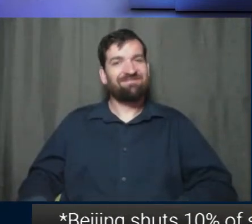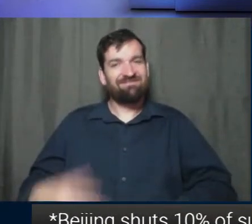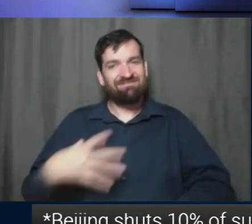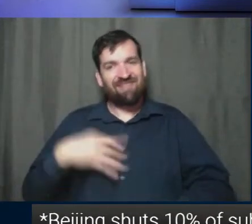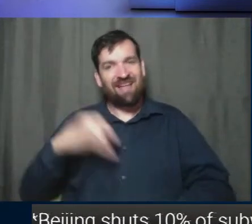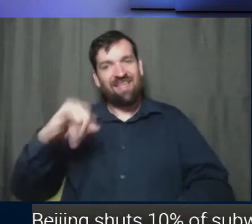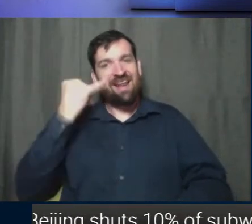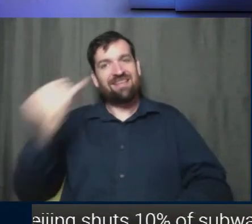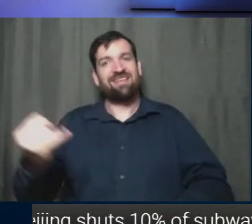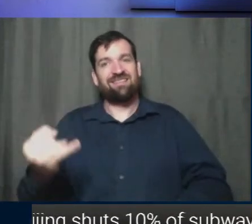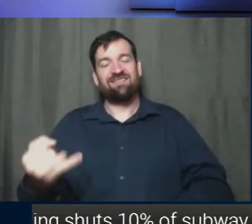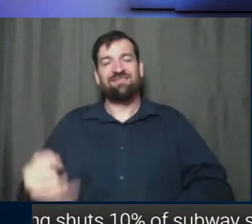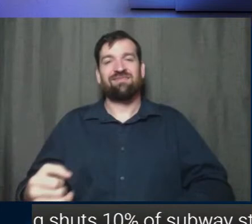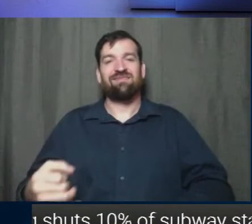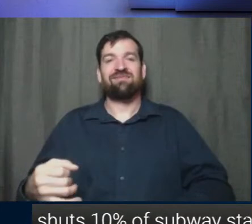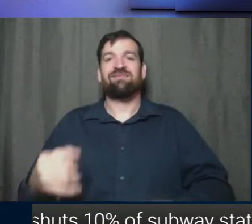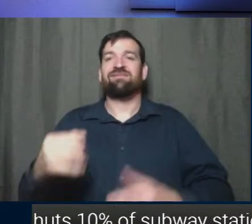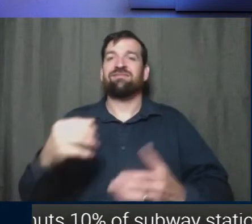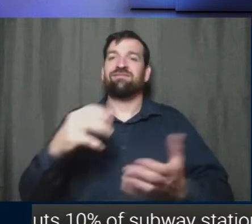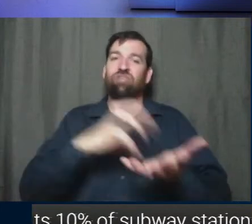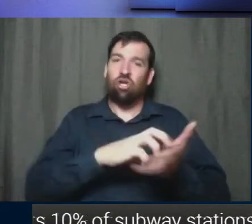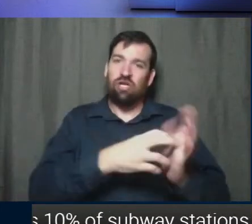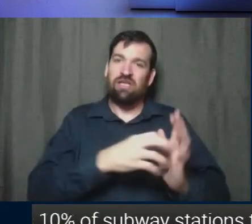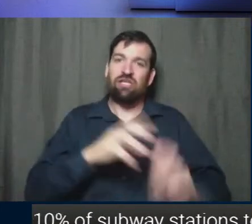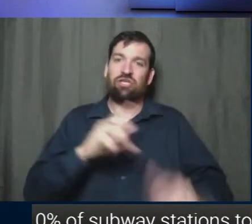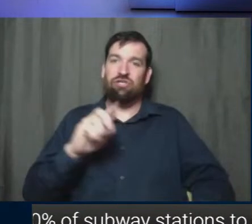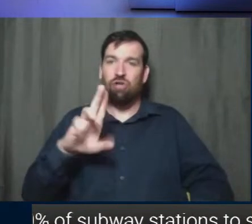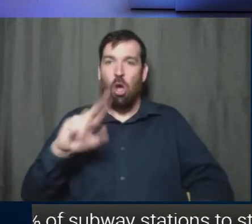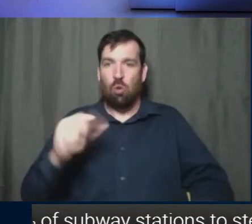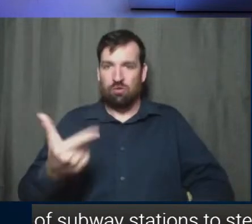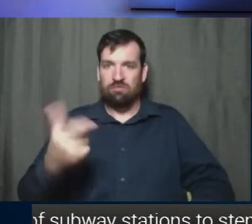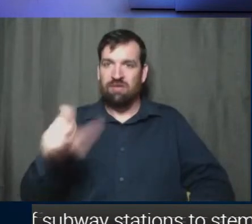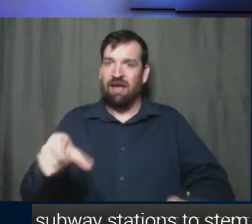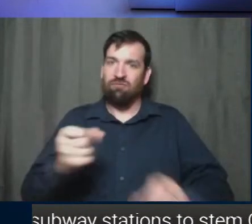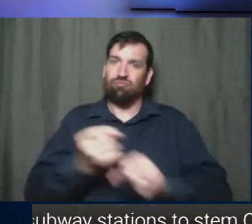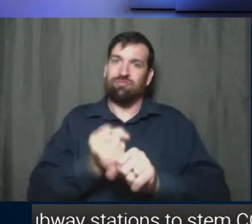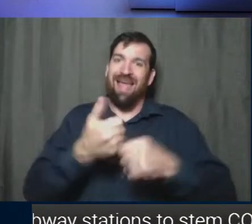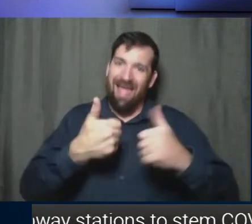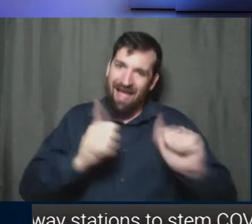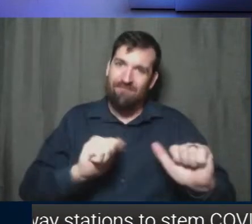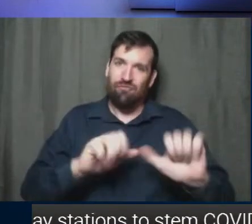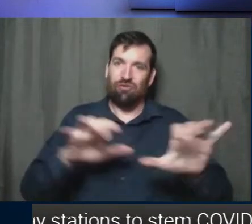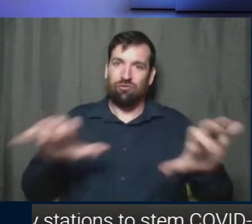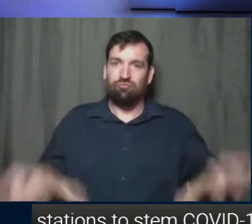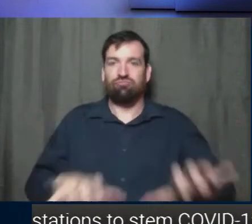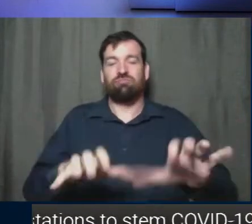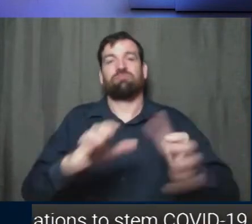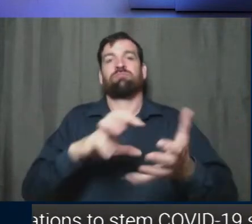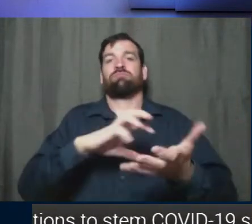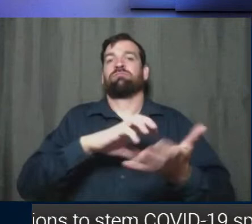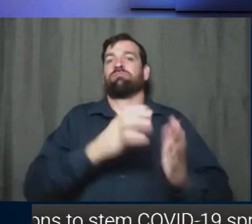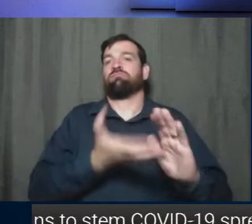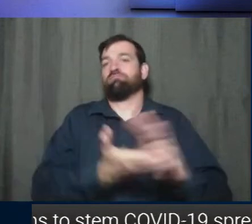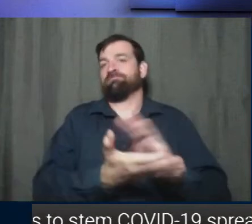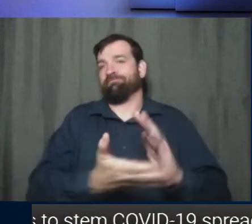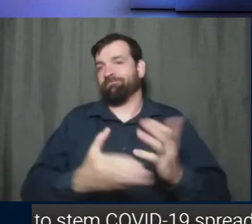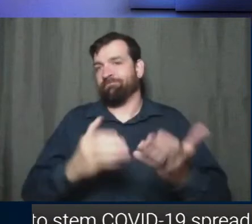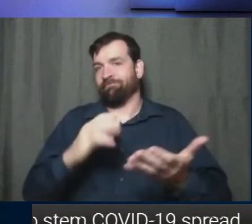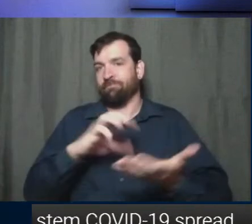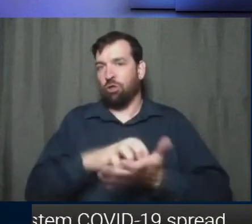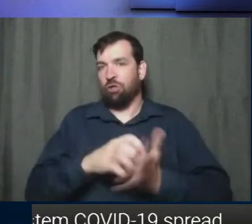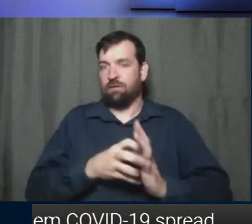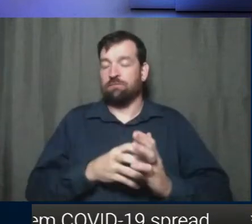make cookie dough, so you have to make effort to cook them. That's a really good idea. Slow down the mind. Okay, we're going to get